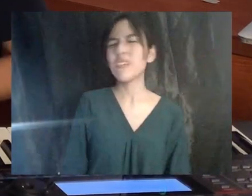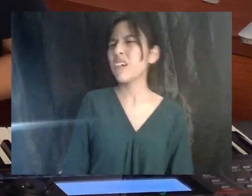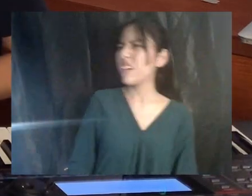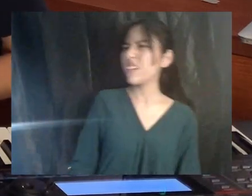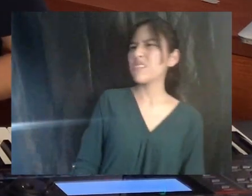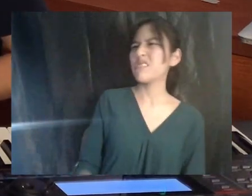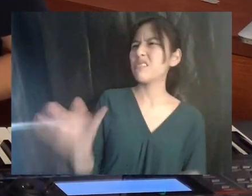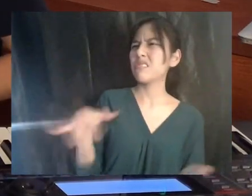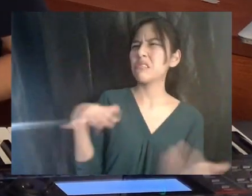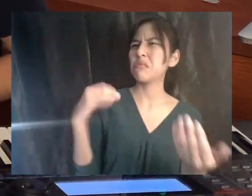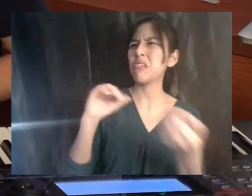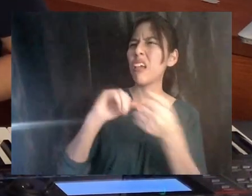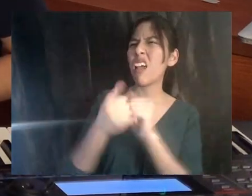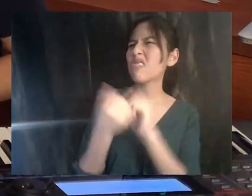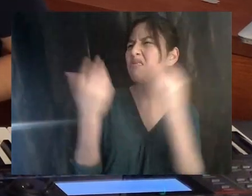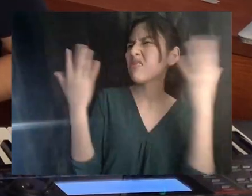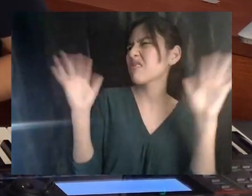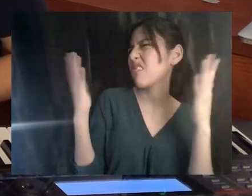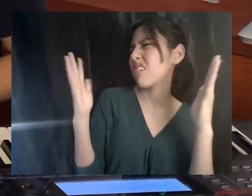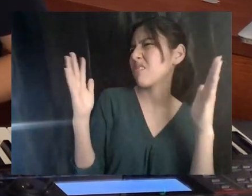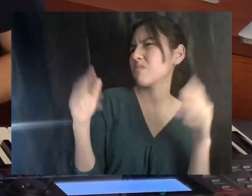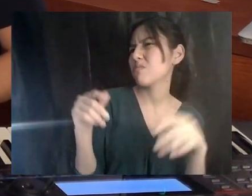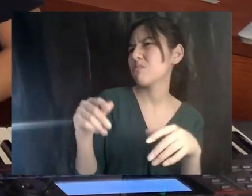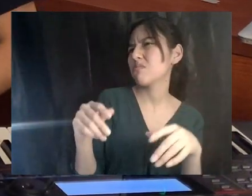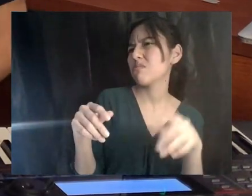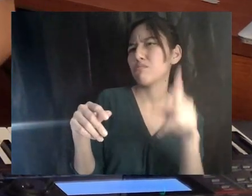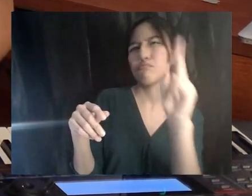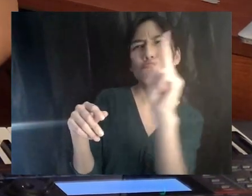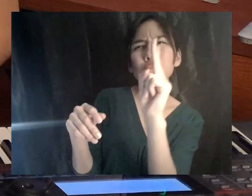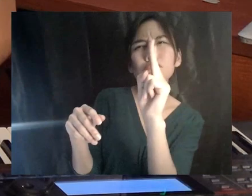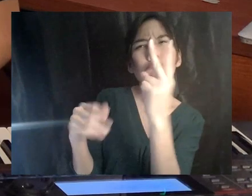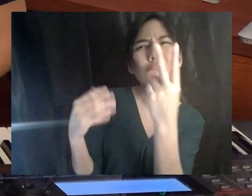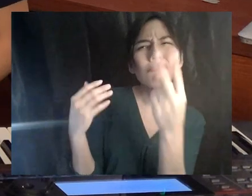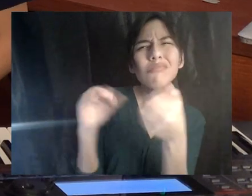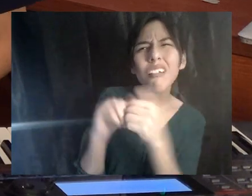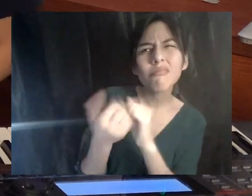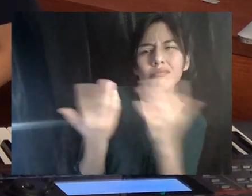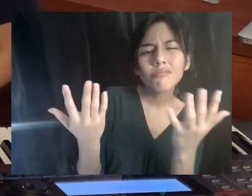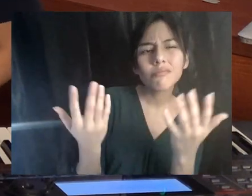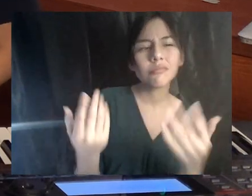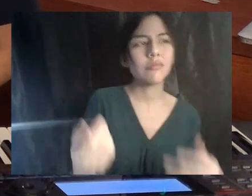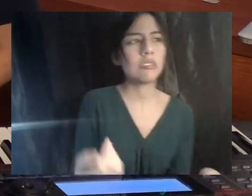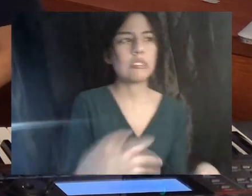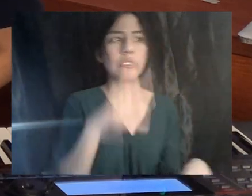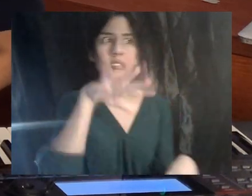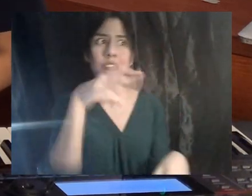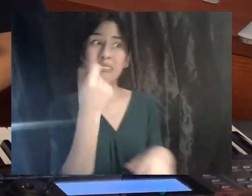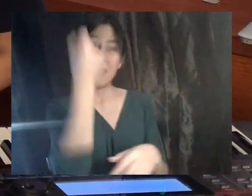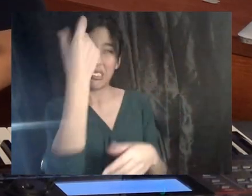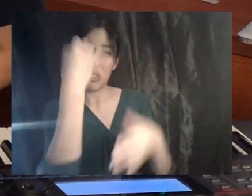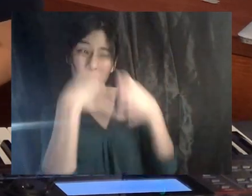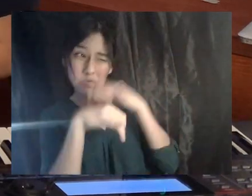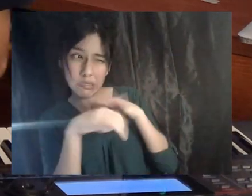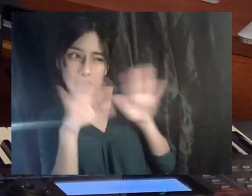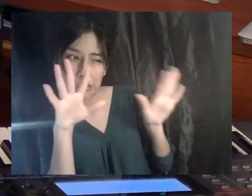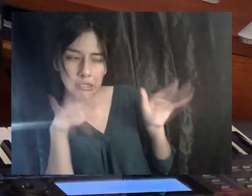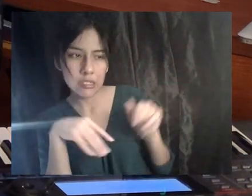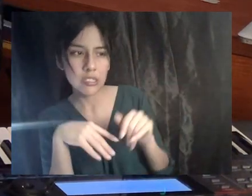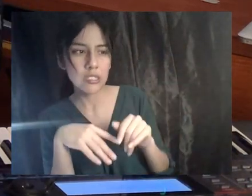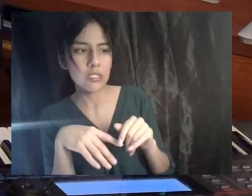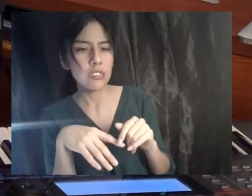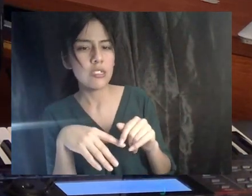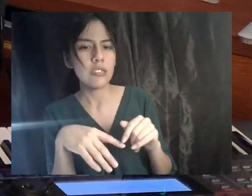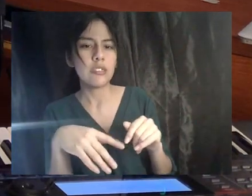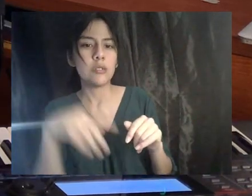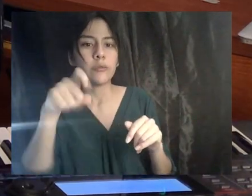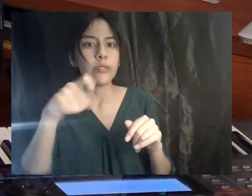So then how would I clap eighth notes? So eighth notes are a little bit tricky. We need